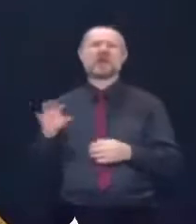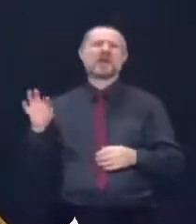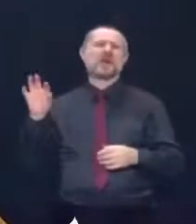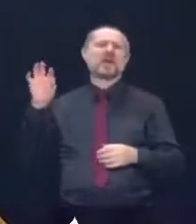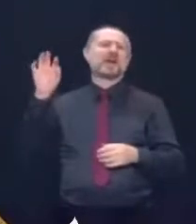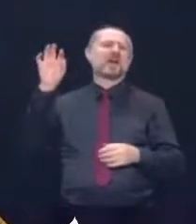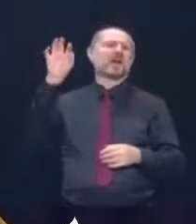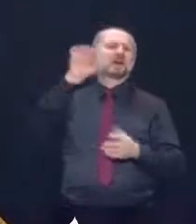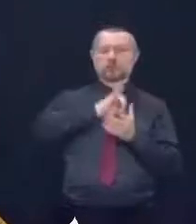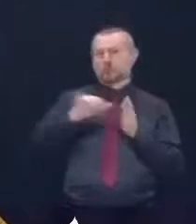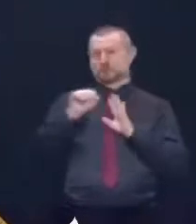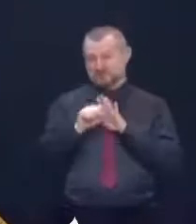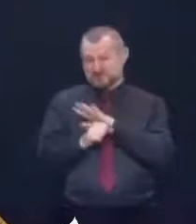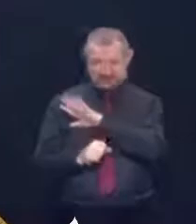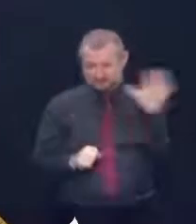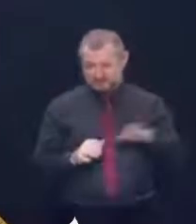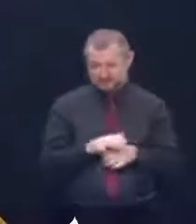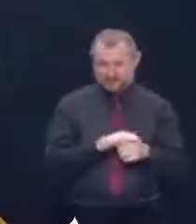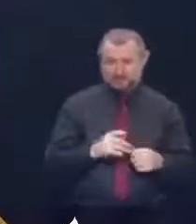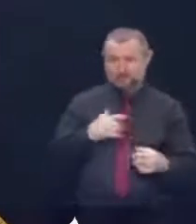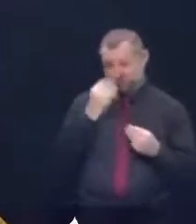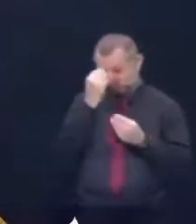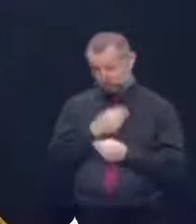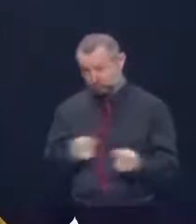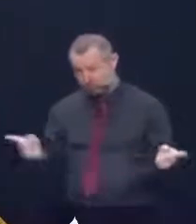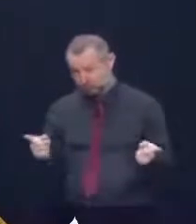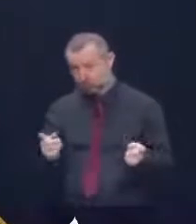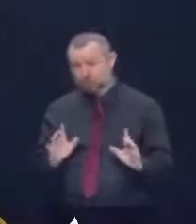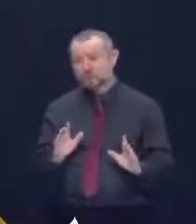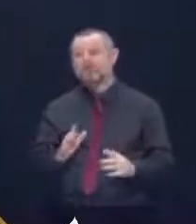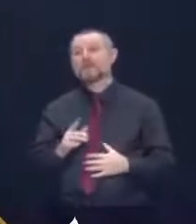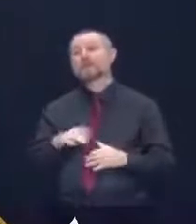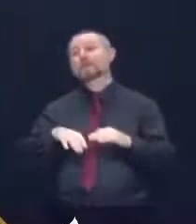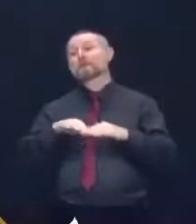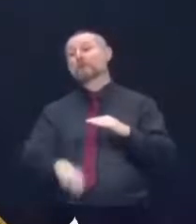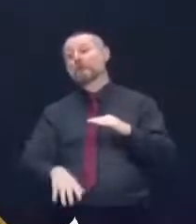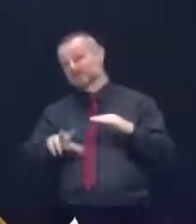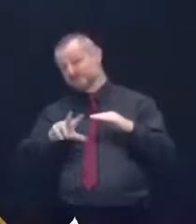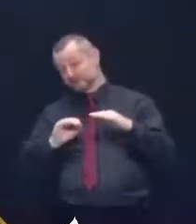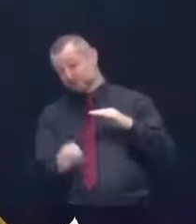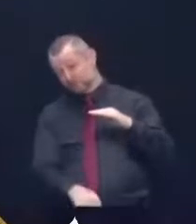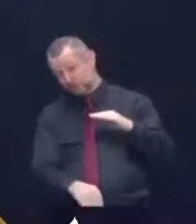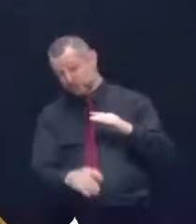have local control up to 3%.